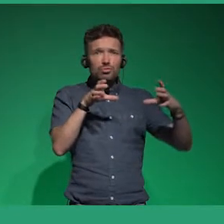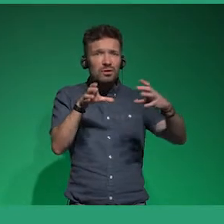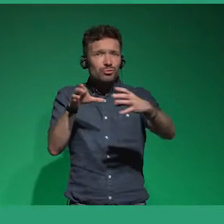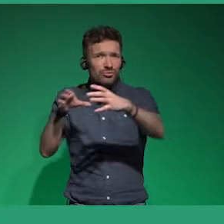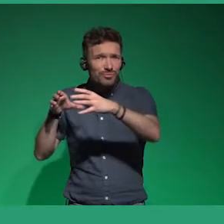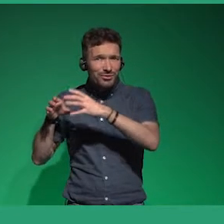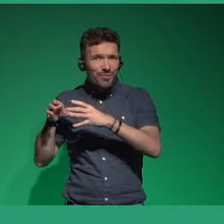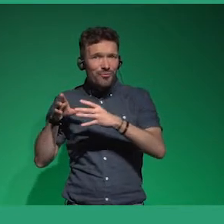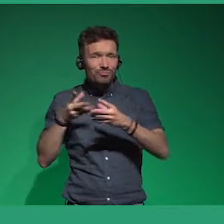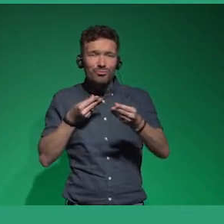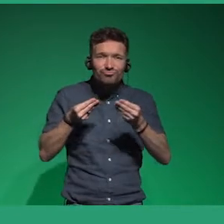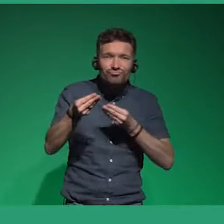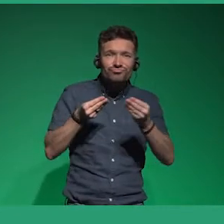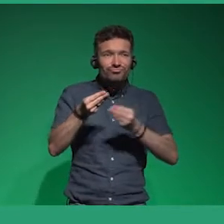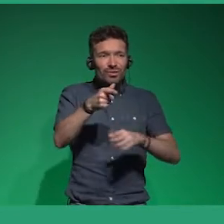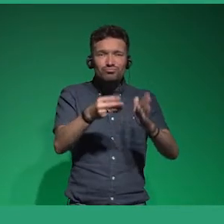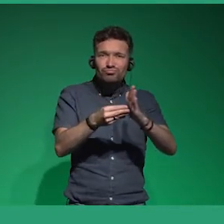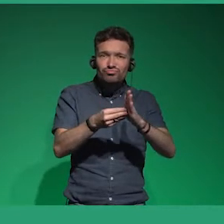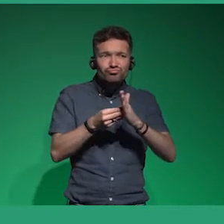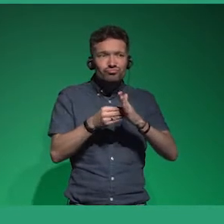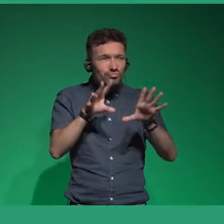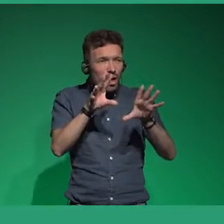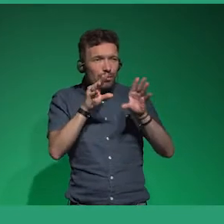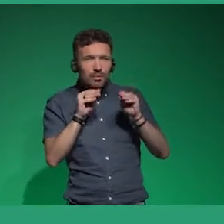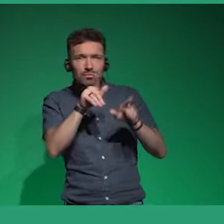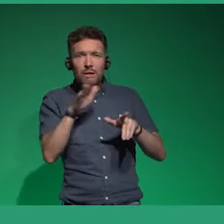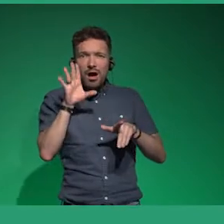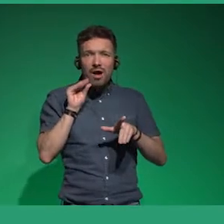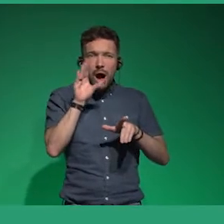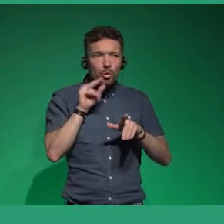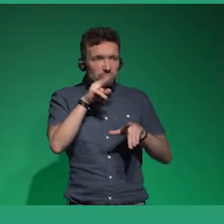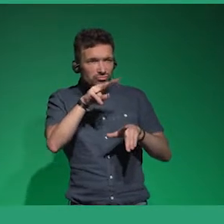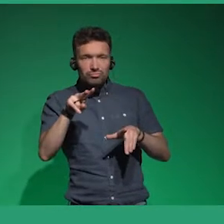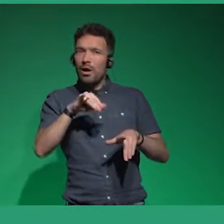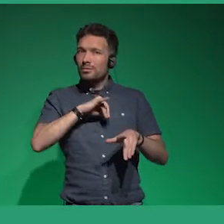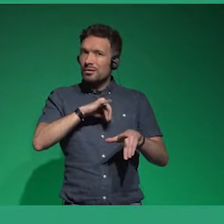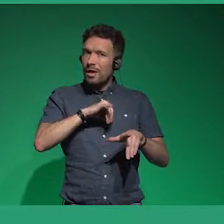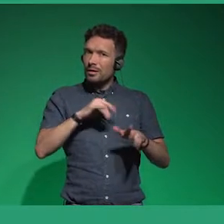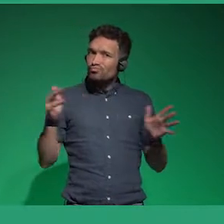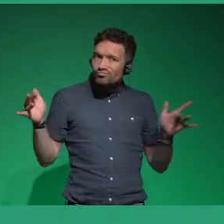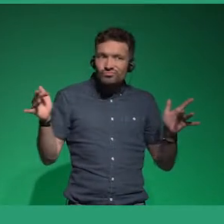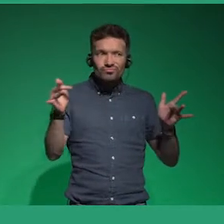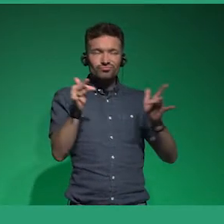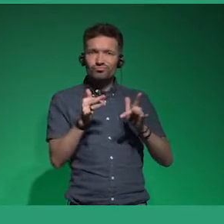resident artists who will be invited, right? Yeah. There is five